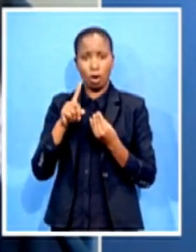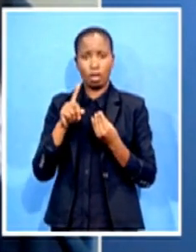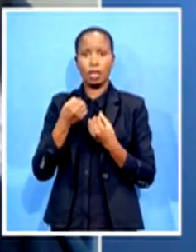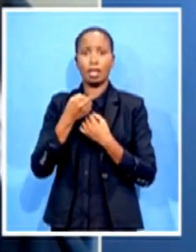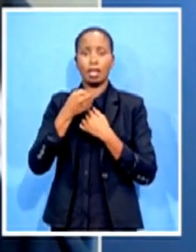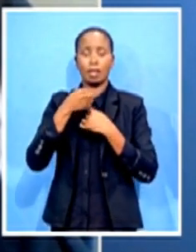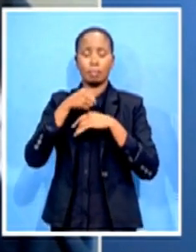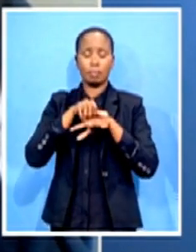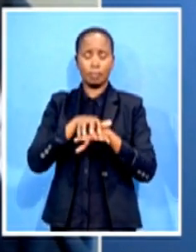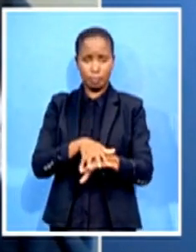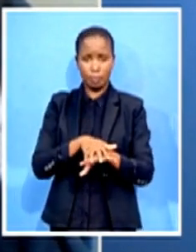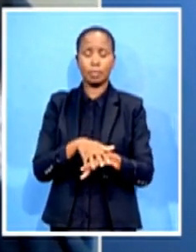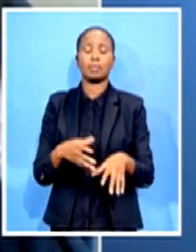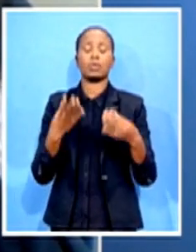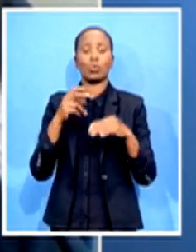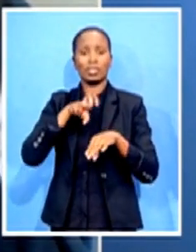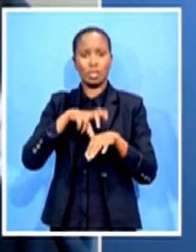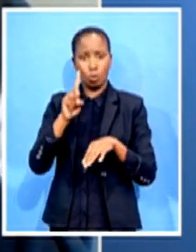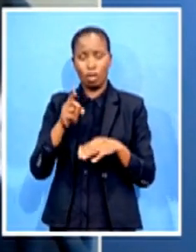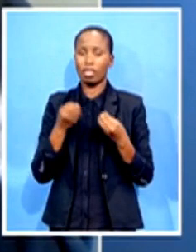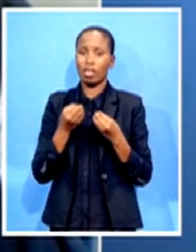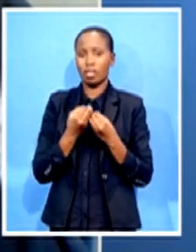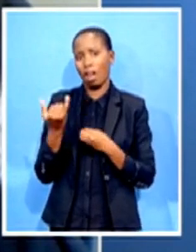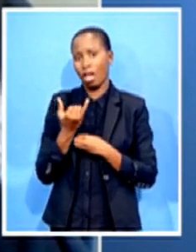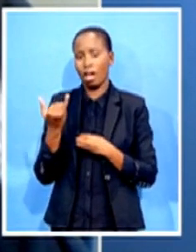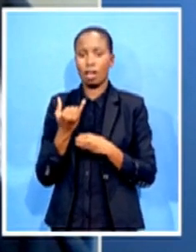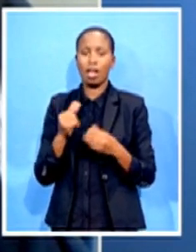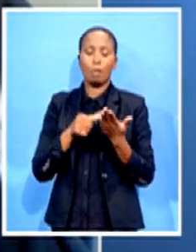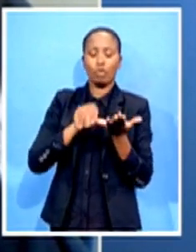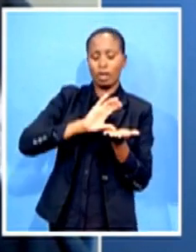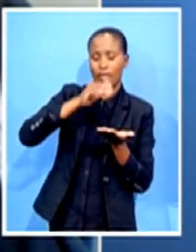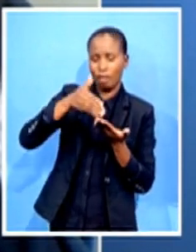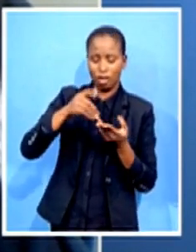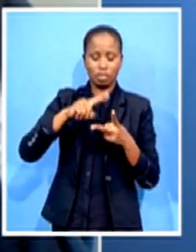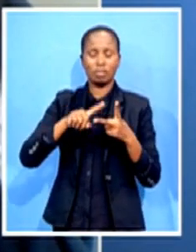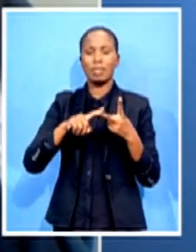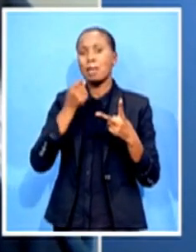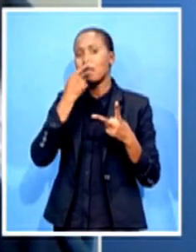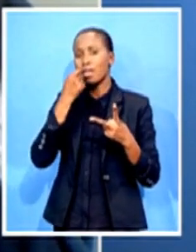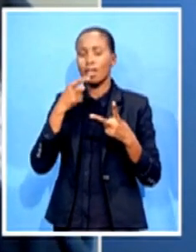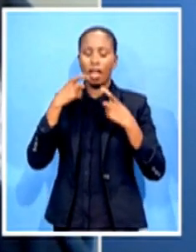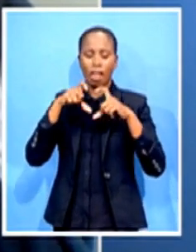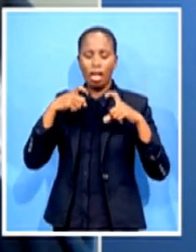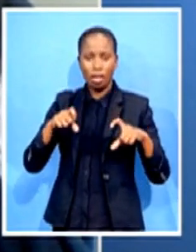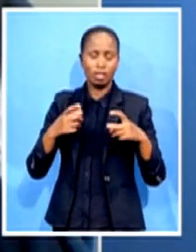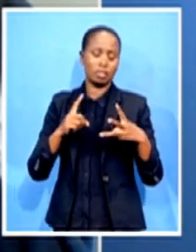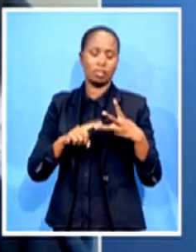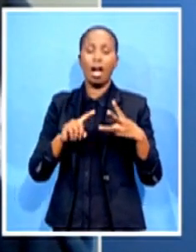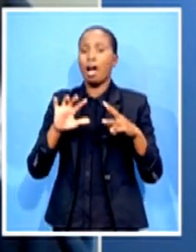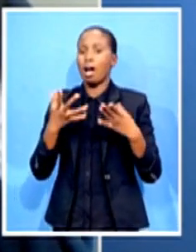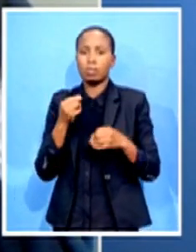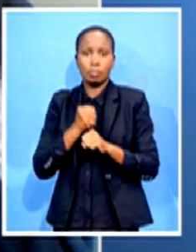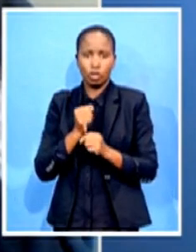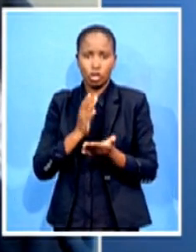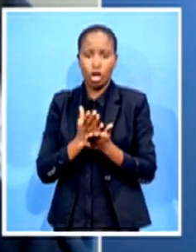things like provident fund, medical aid. How do we make sure that our home employees are well covered,